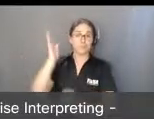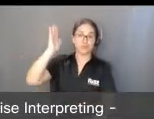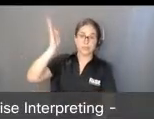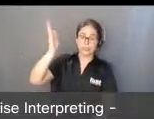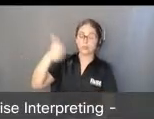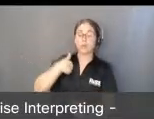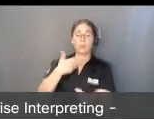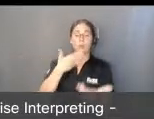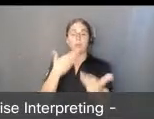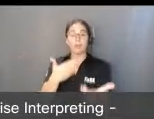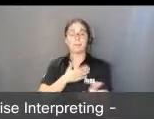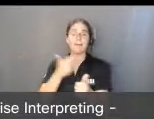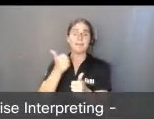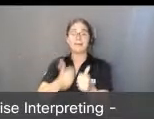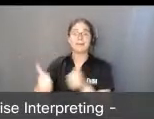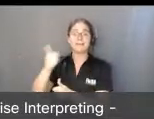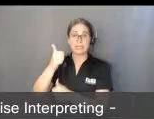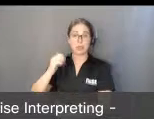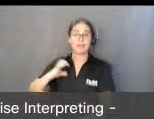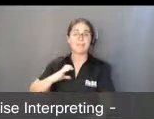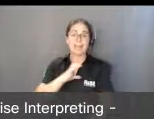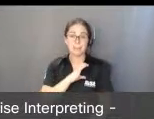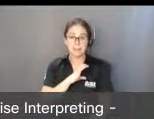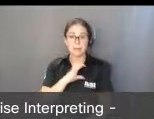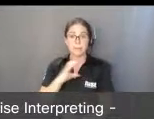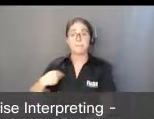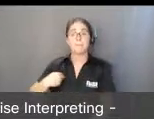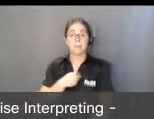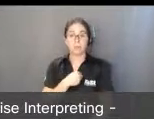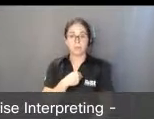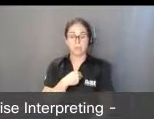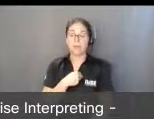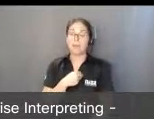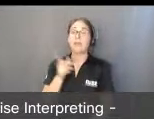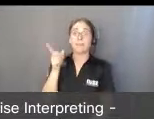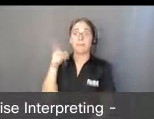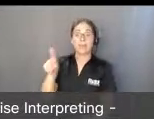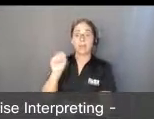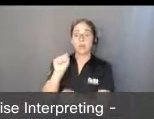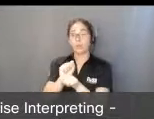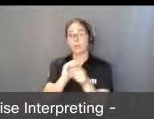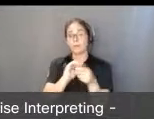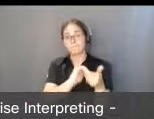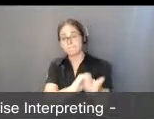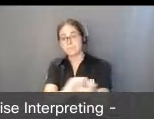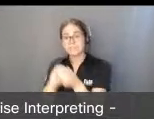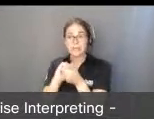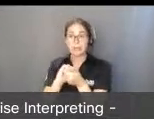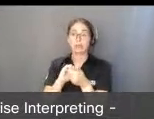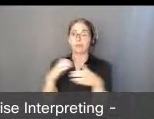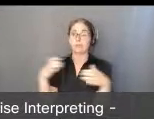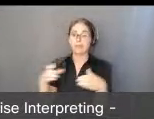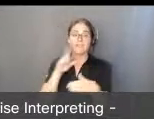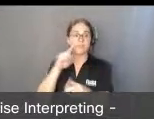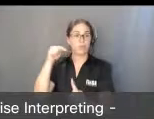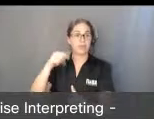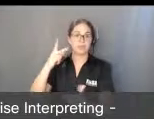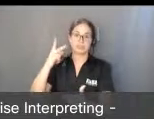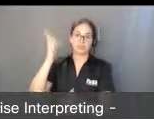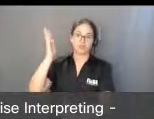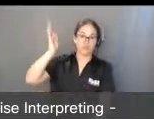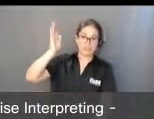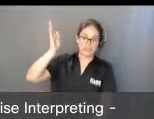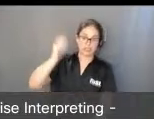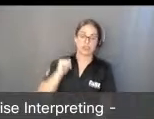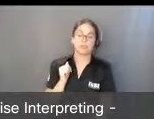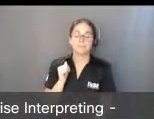cabinet, all my executive cabinet members who worked together, who came together for this presentation, and for